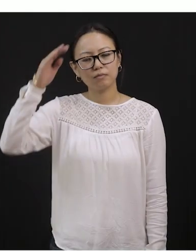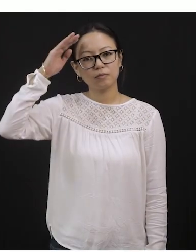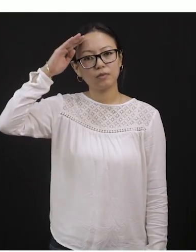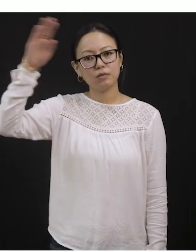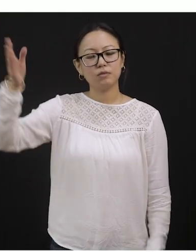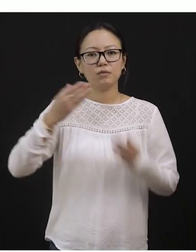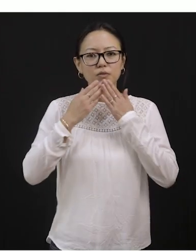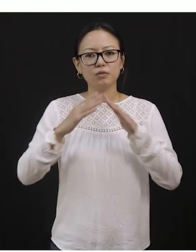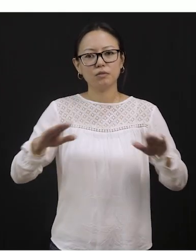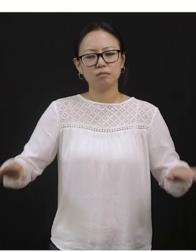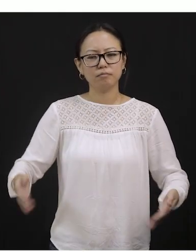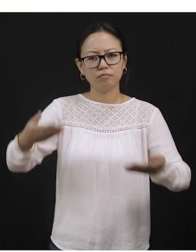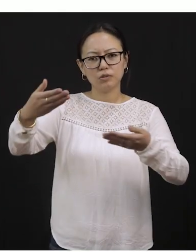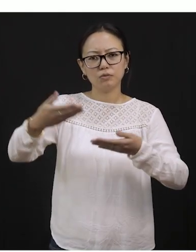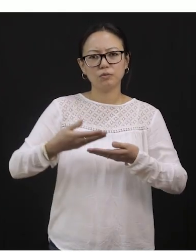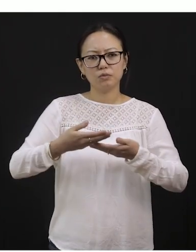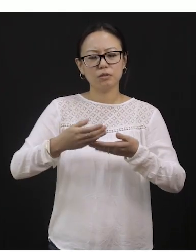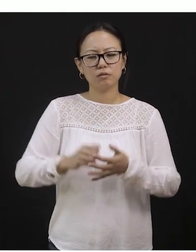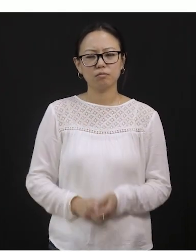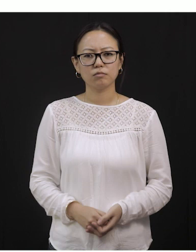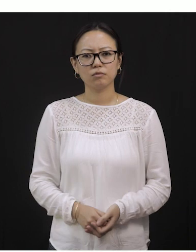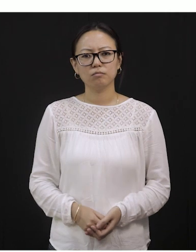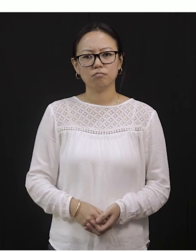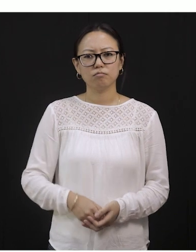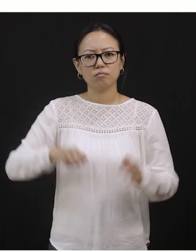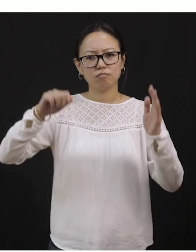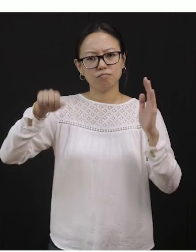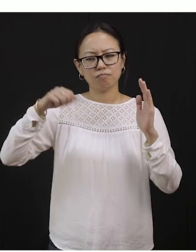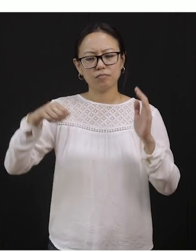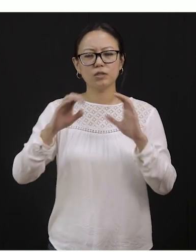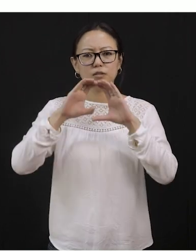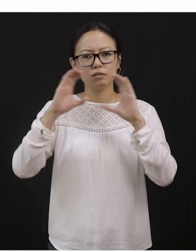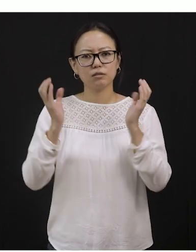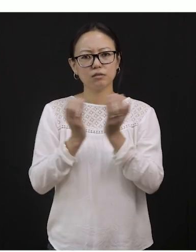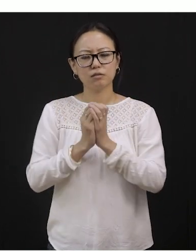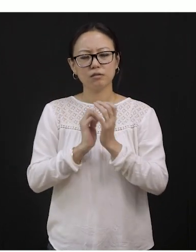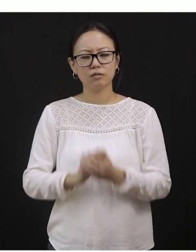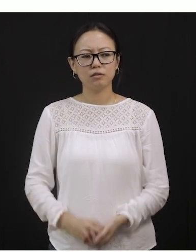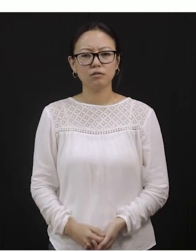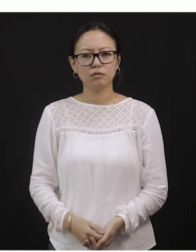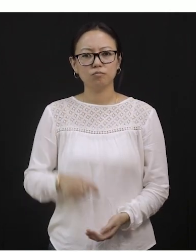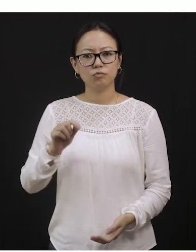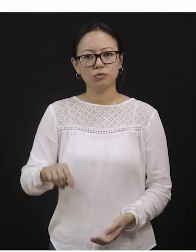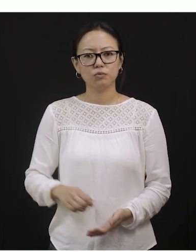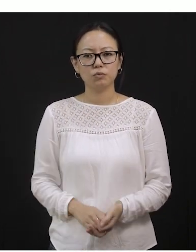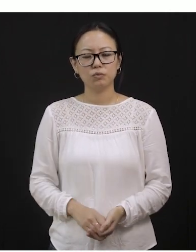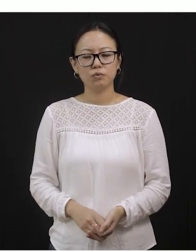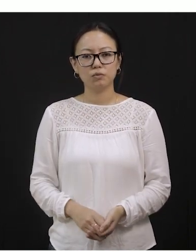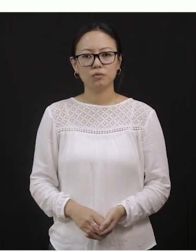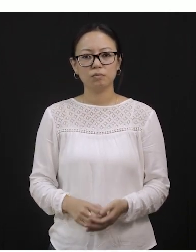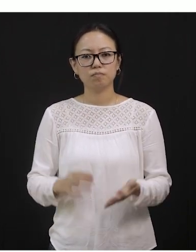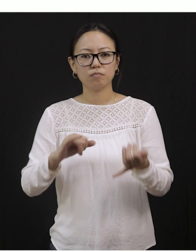Hello students, welcome back to another online class. Today the class is going to be very special and